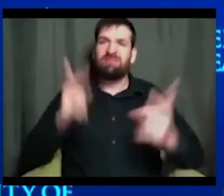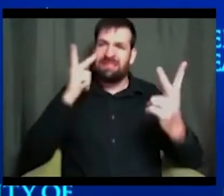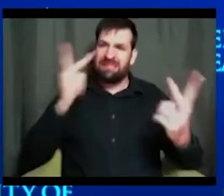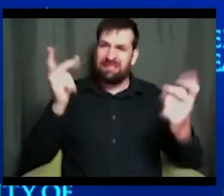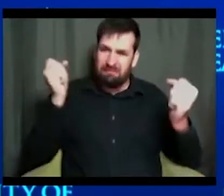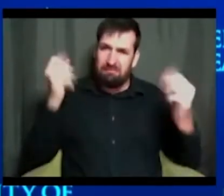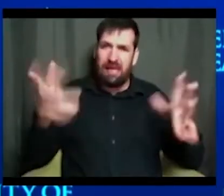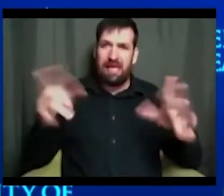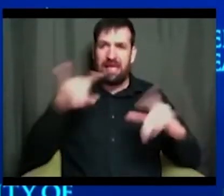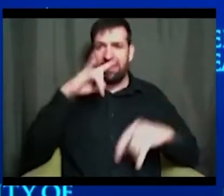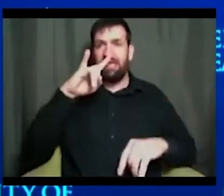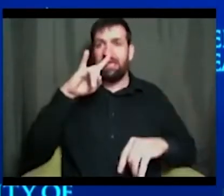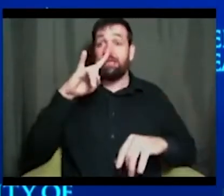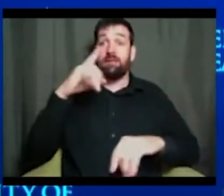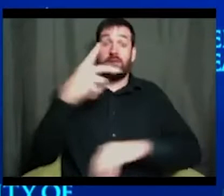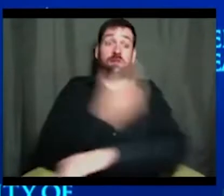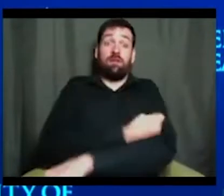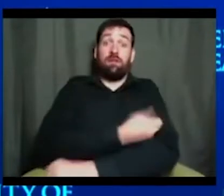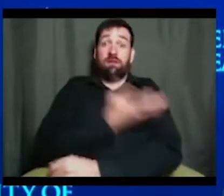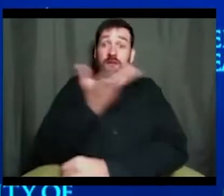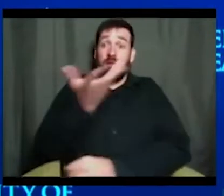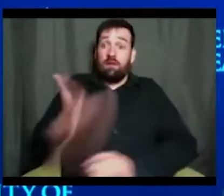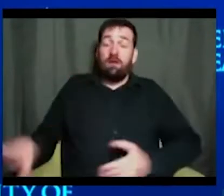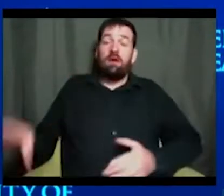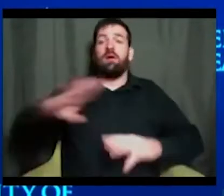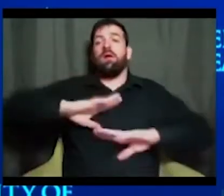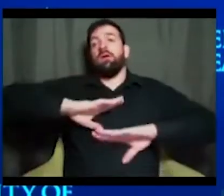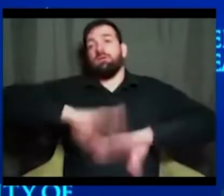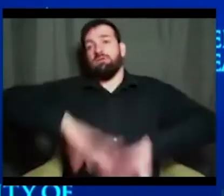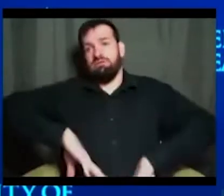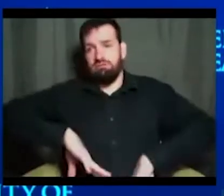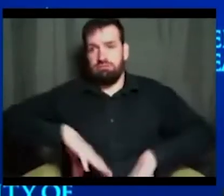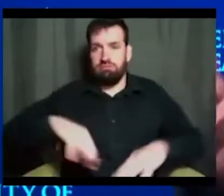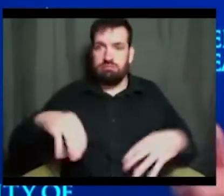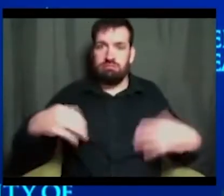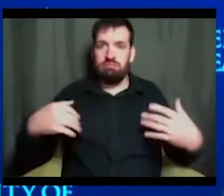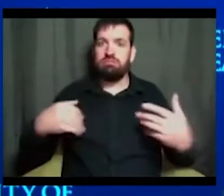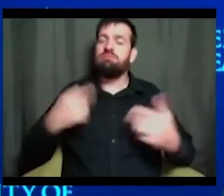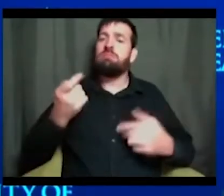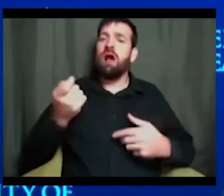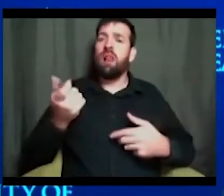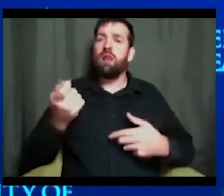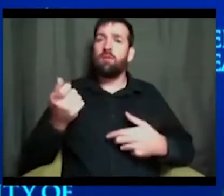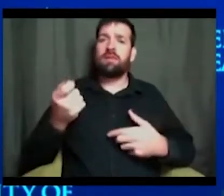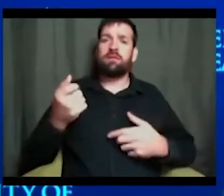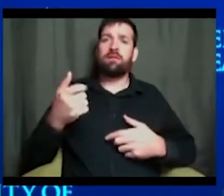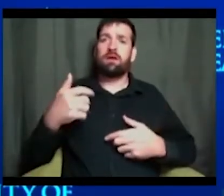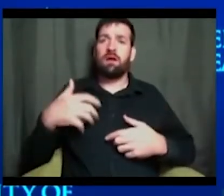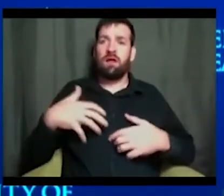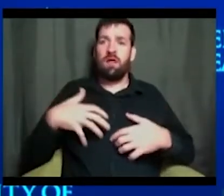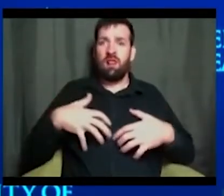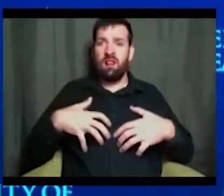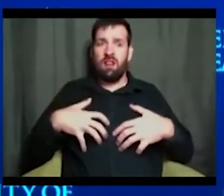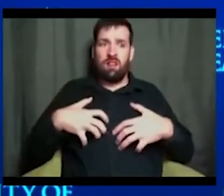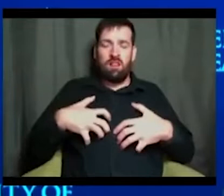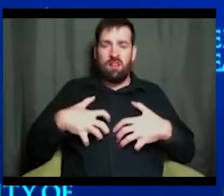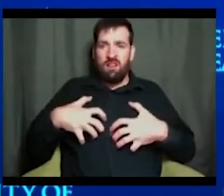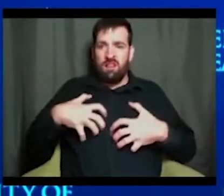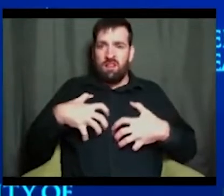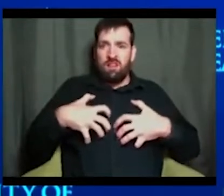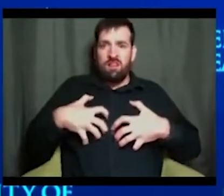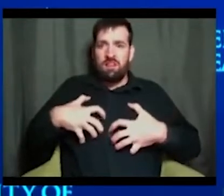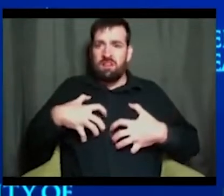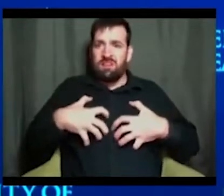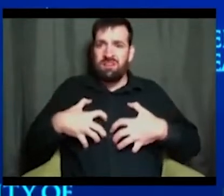relieved once it's over. Having a little bit of this kind of cloud of fear that we've an anxiety that's